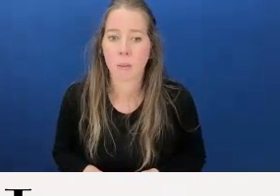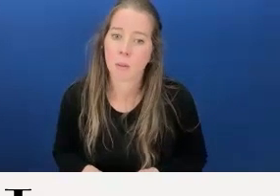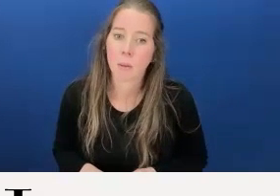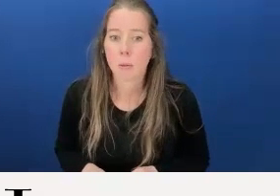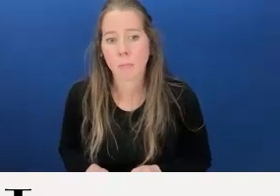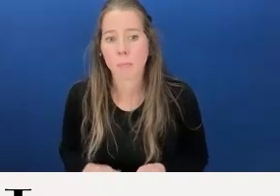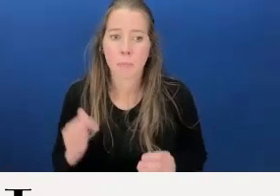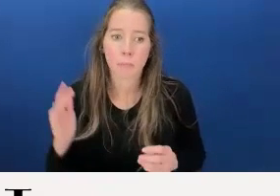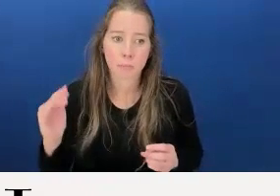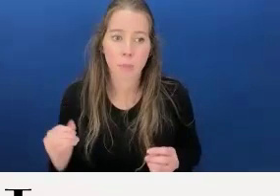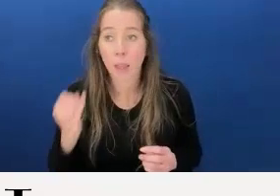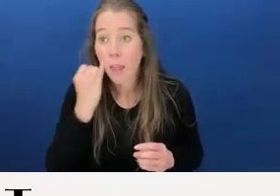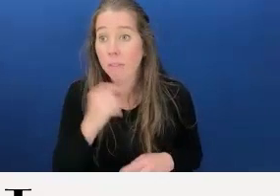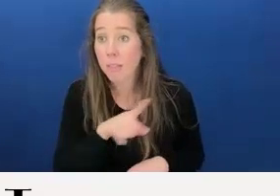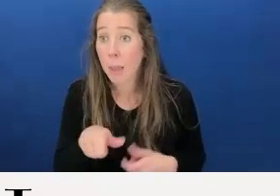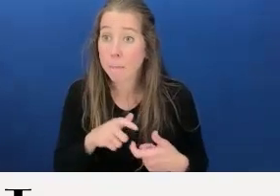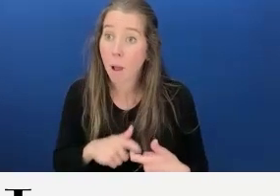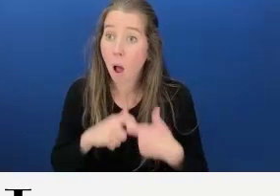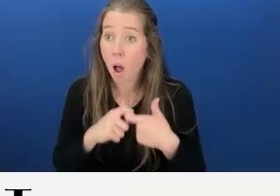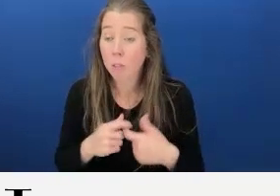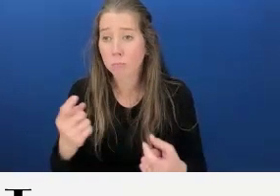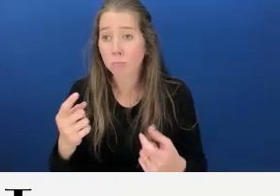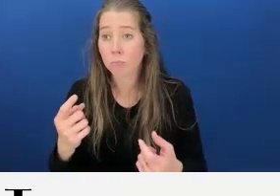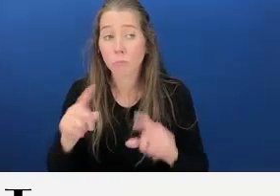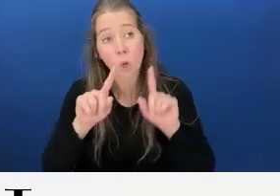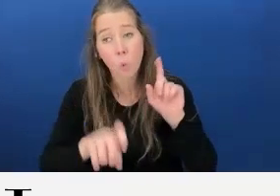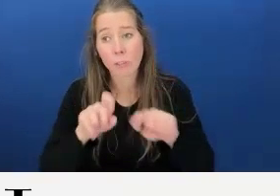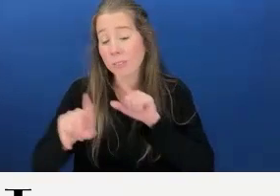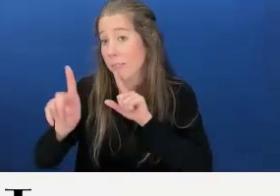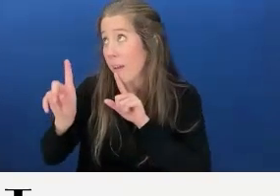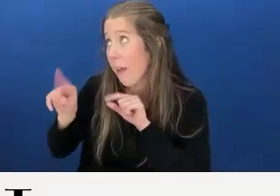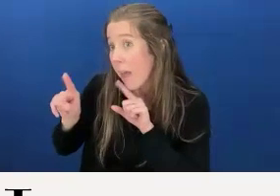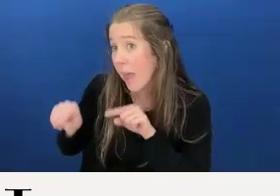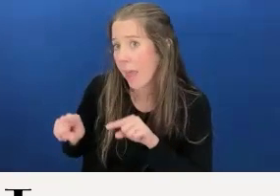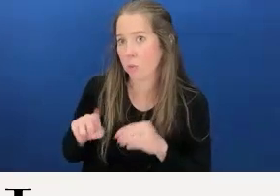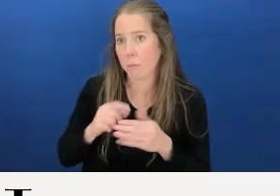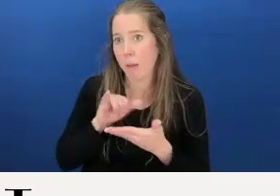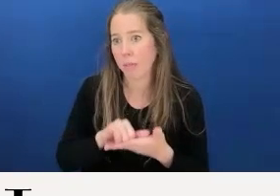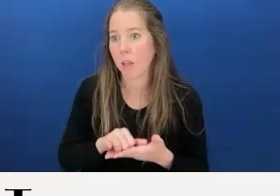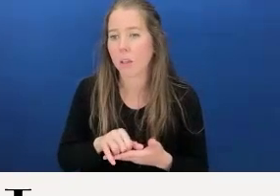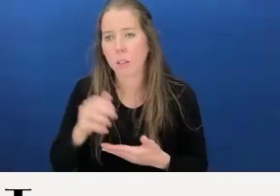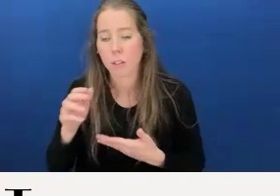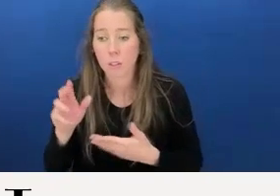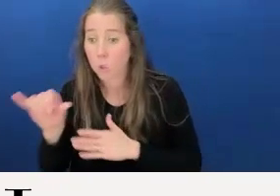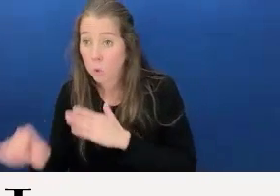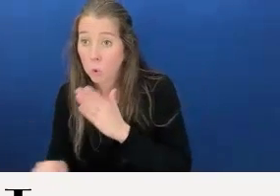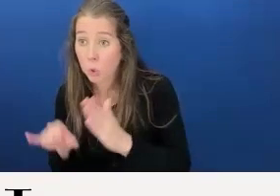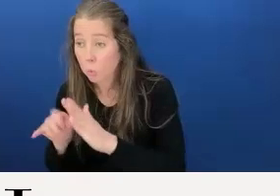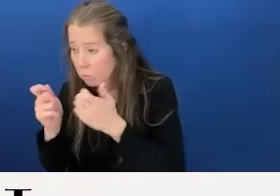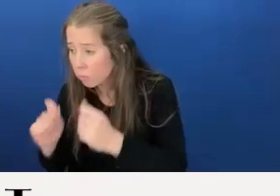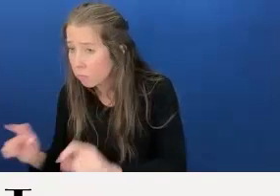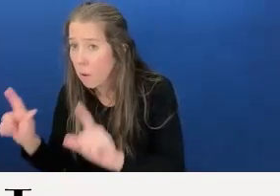And then if you have them pause, and answer questions about that content that they just watched. When you go on YouTube